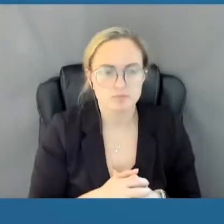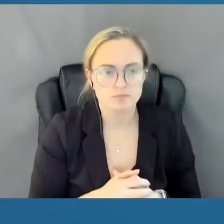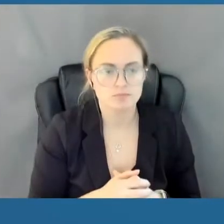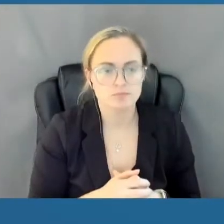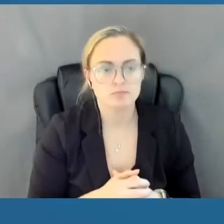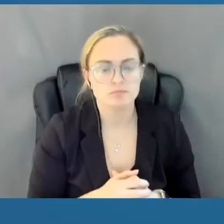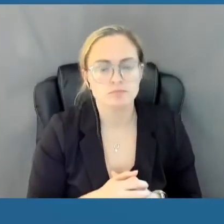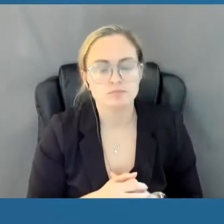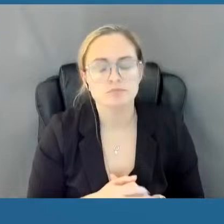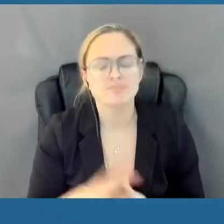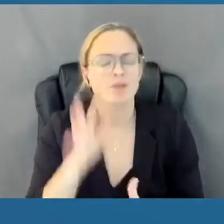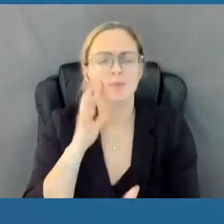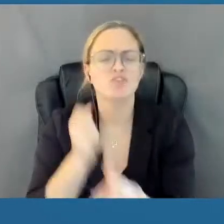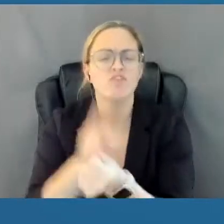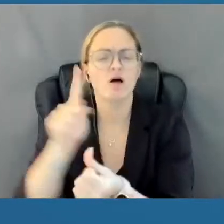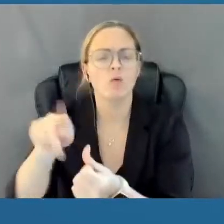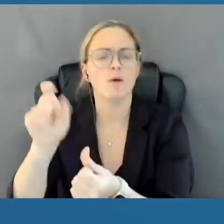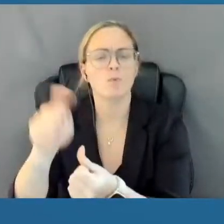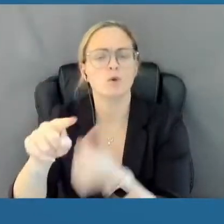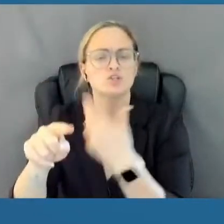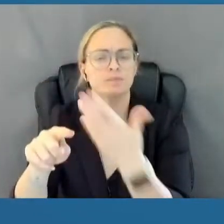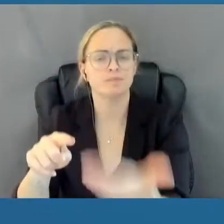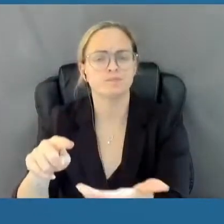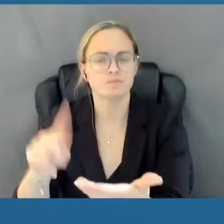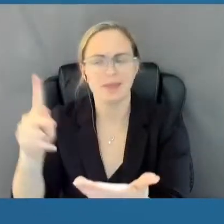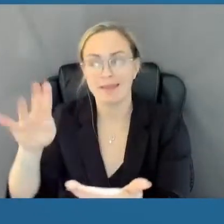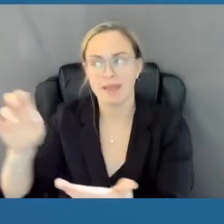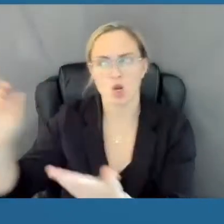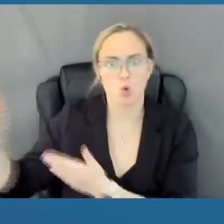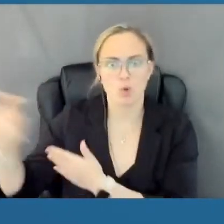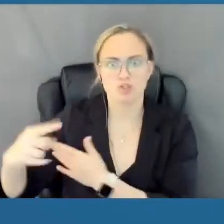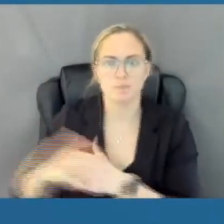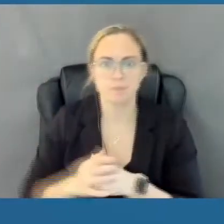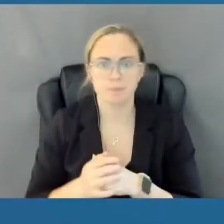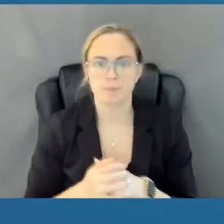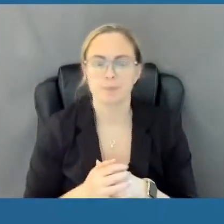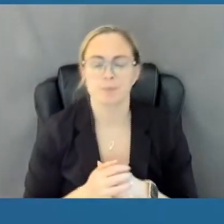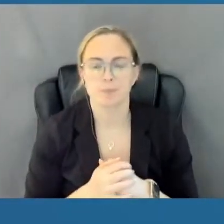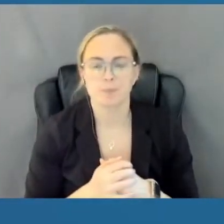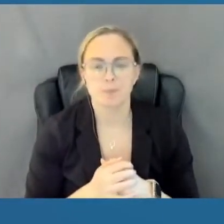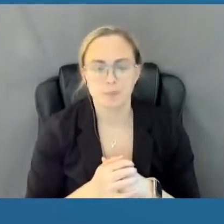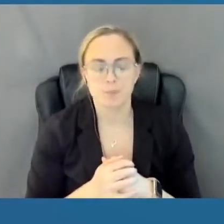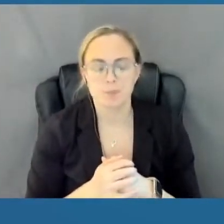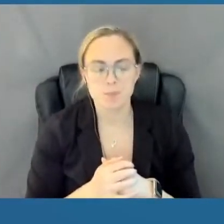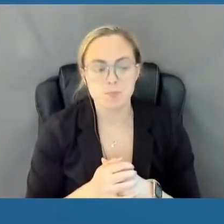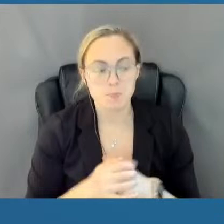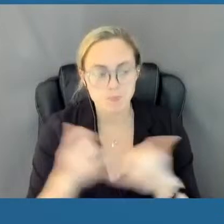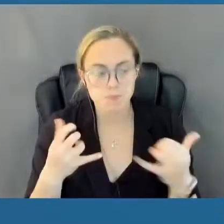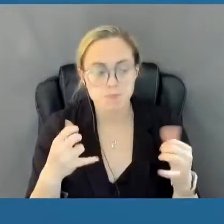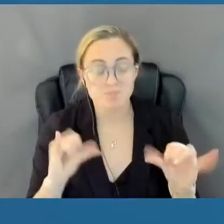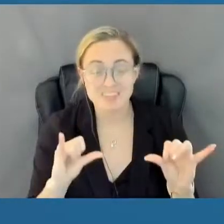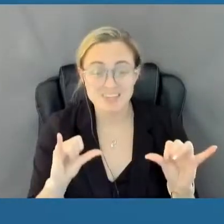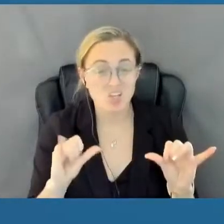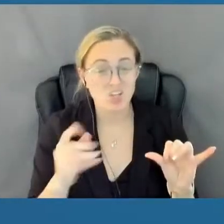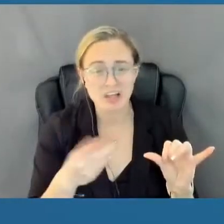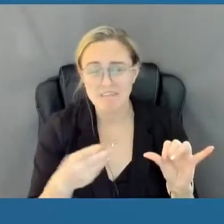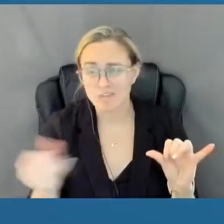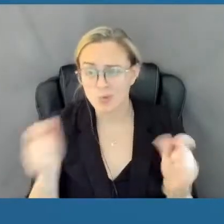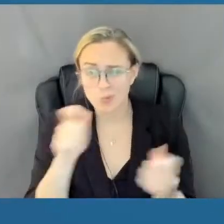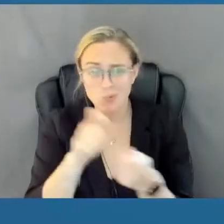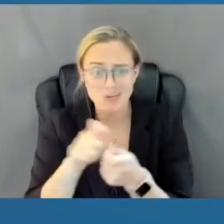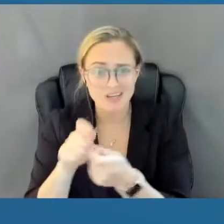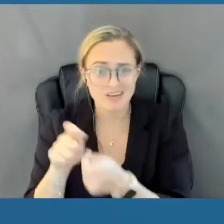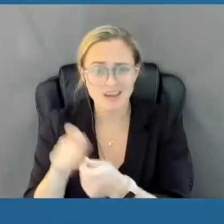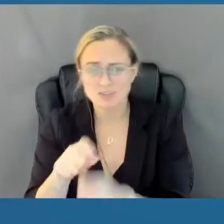To follow up on, I think it might have been Kate's question, there's still very few details that even on